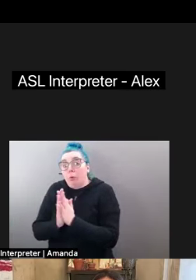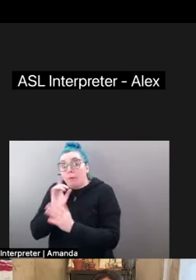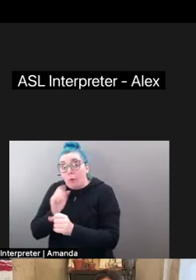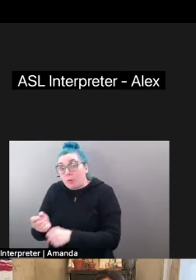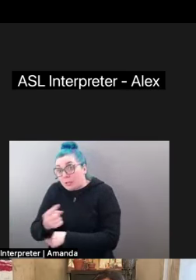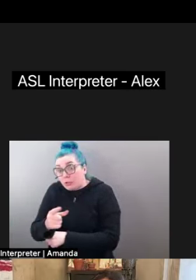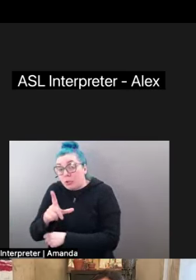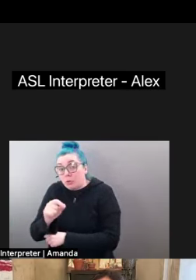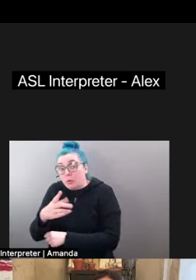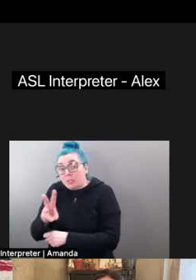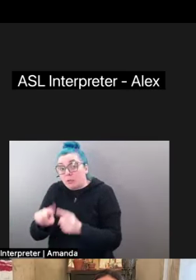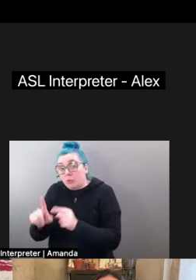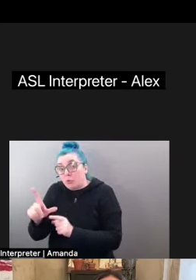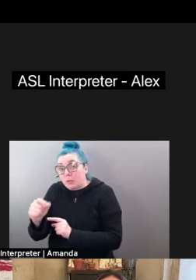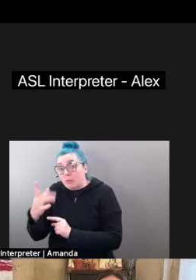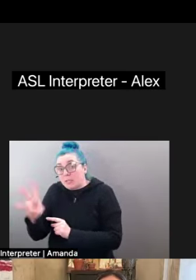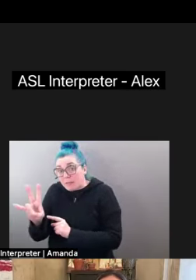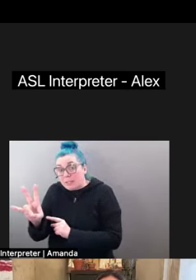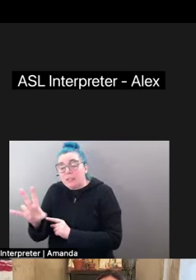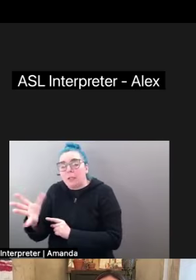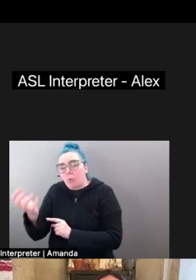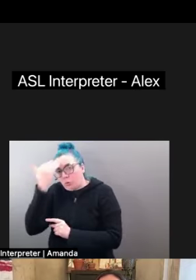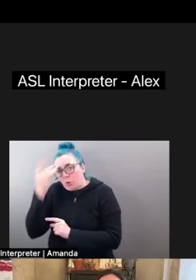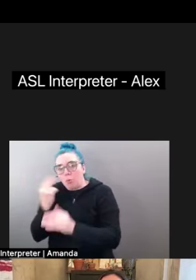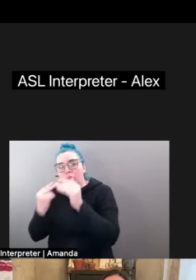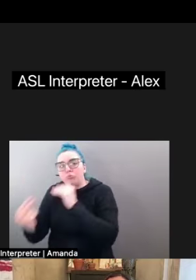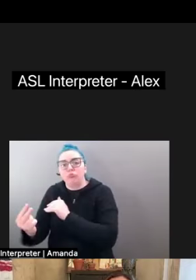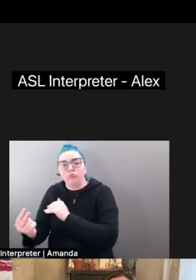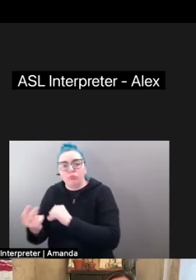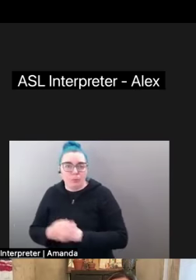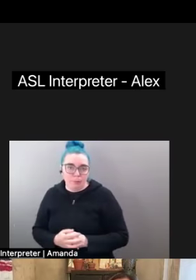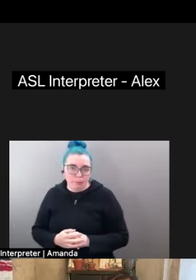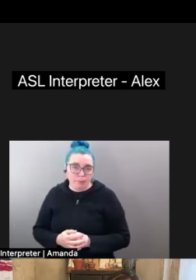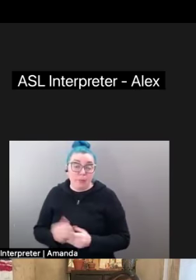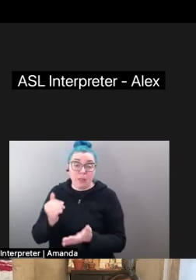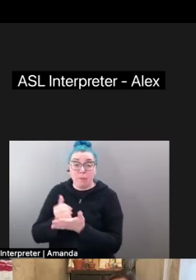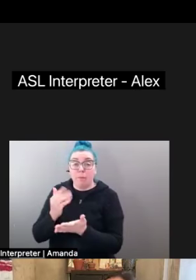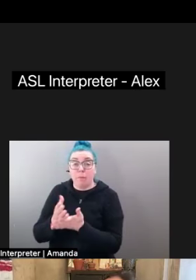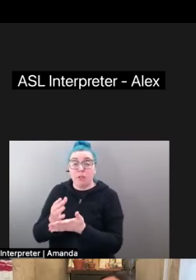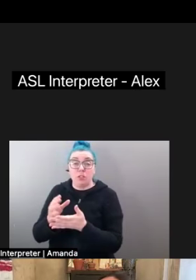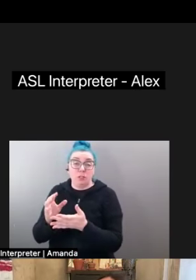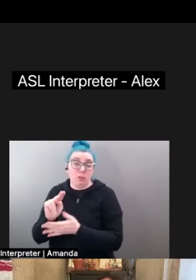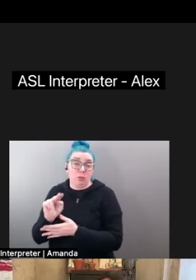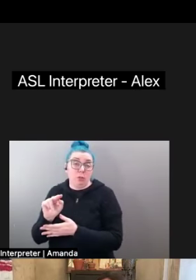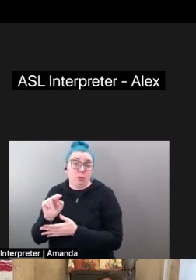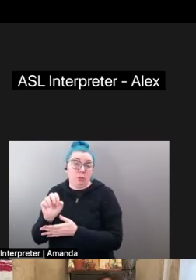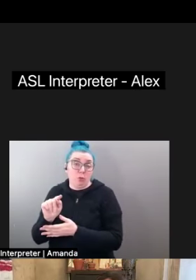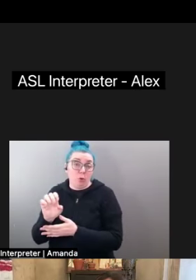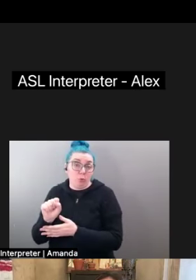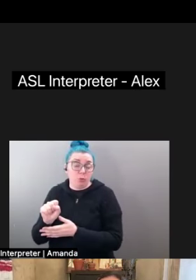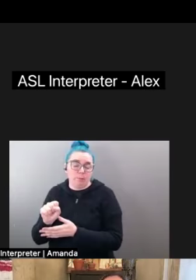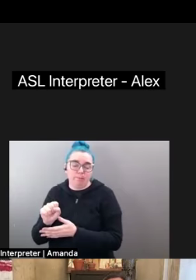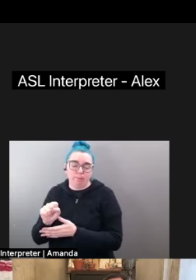2027 fiscal year. We want budget notes specifically for the request year, as well as the